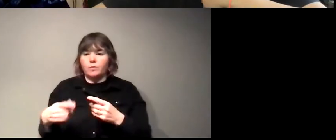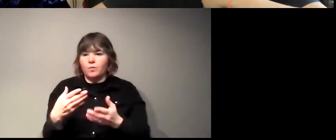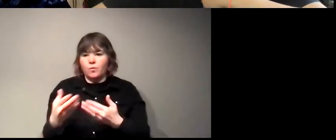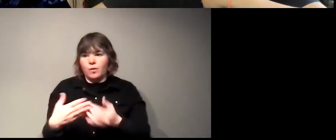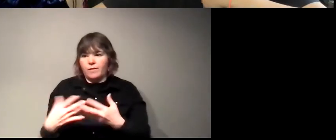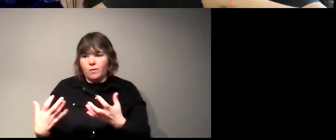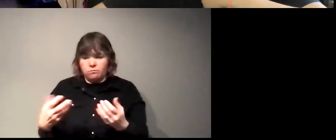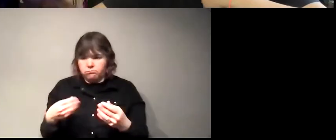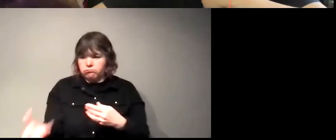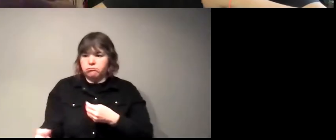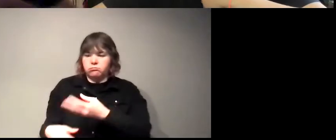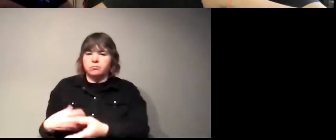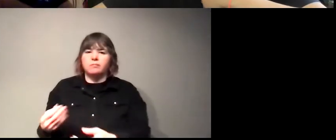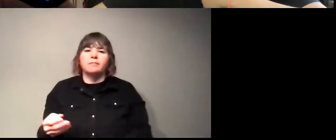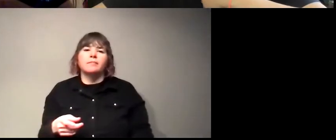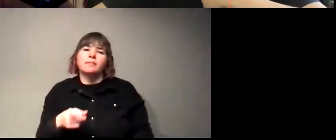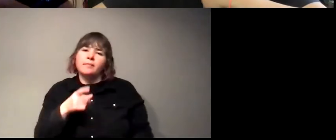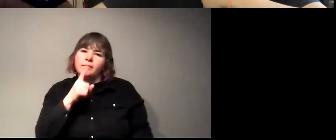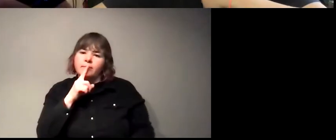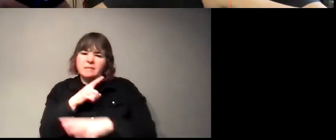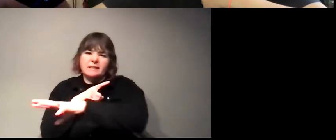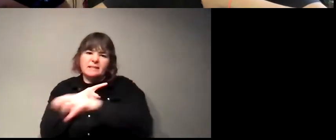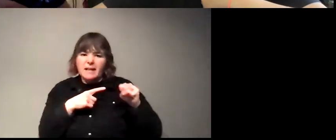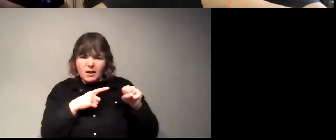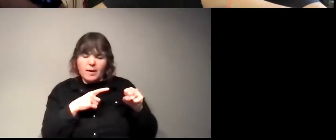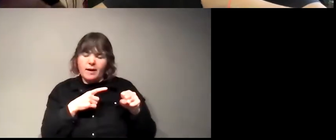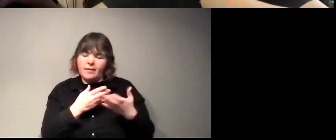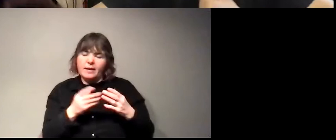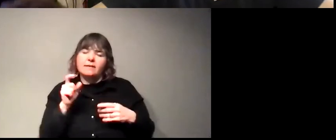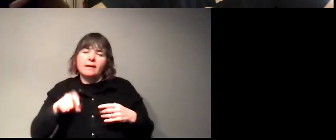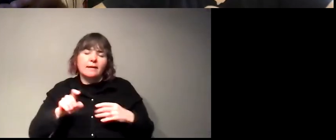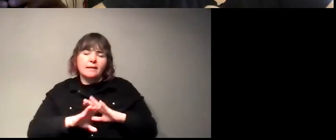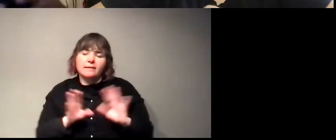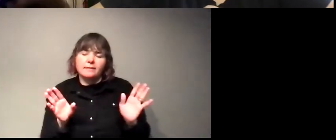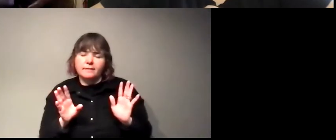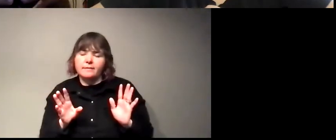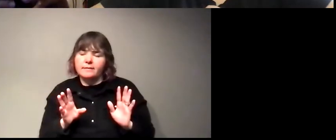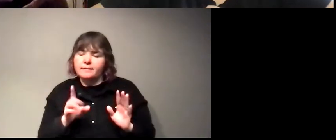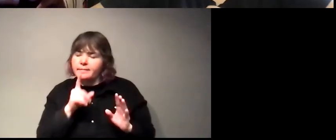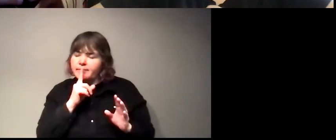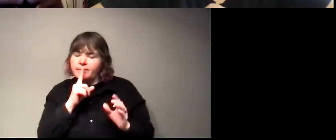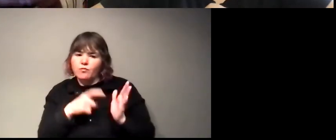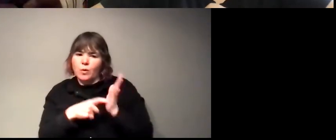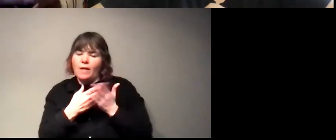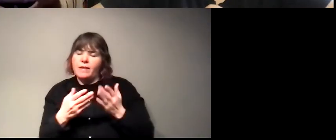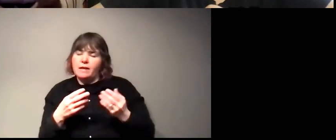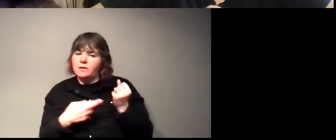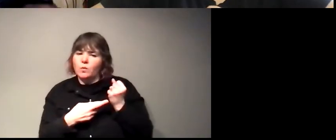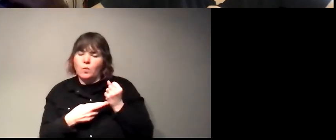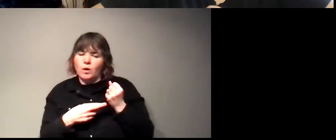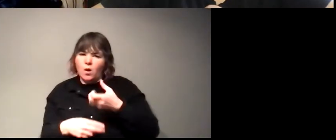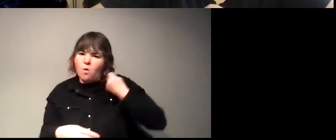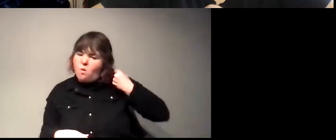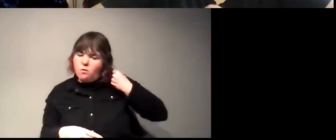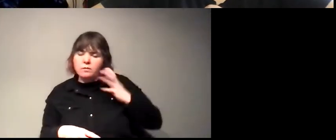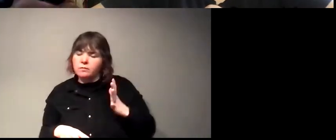want. We don't want to obviously take away stuff that they need to hold that as a reward. We don't want to hold the things they need hostage, but